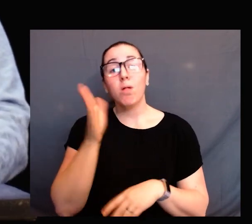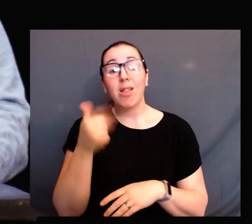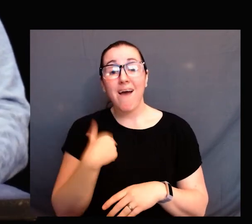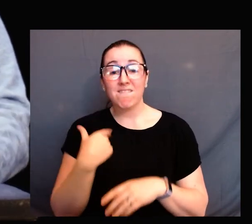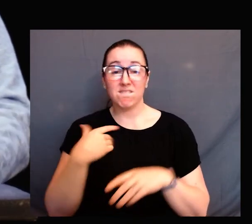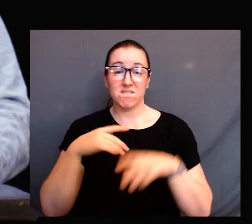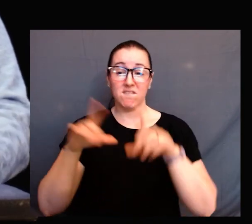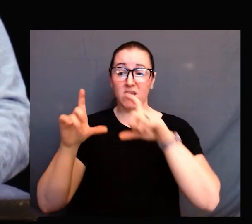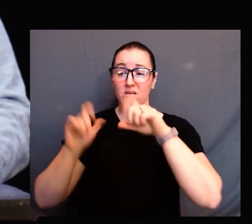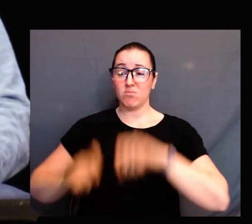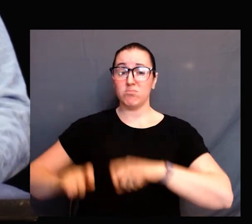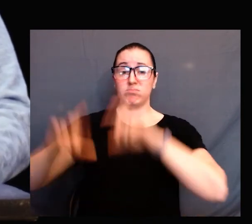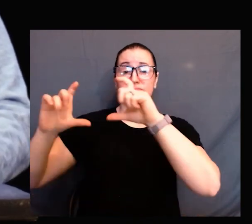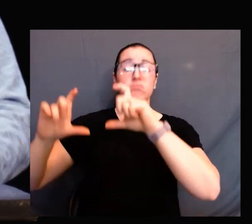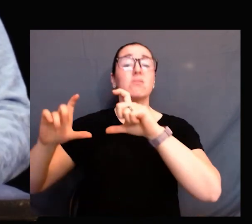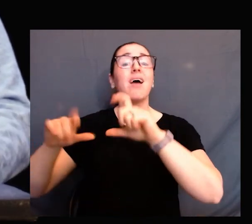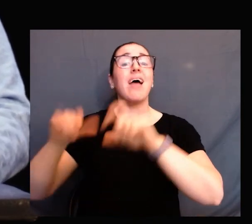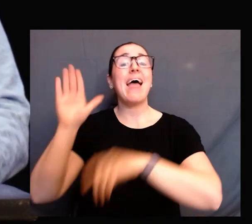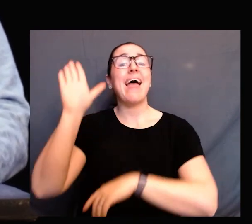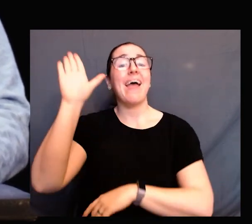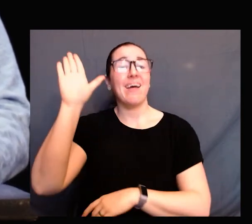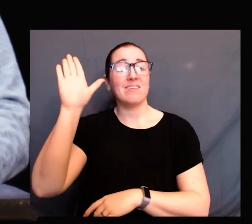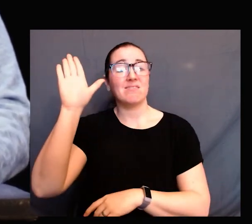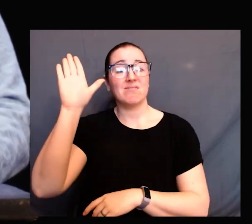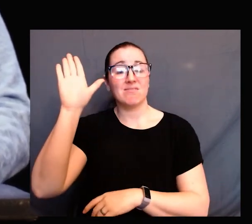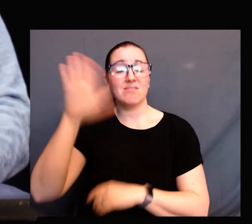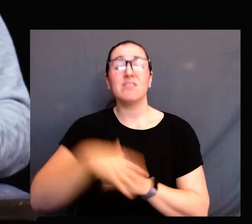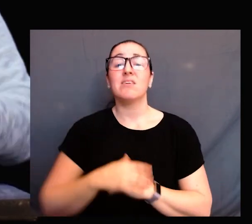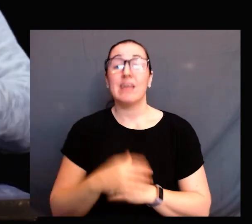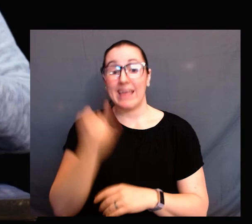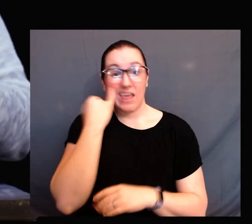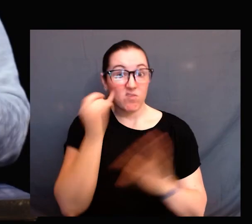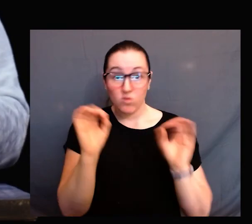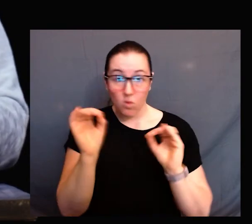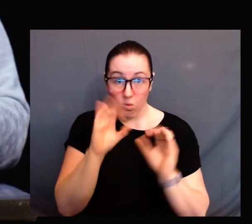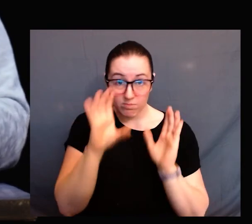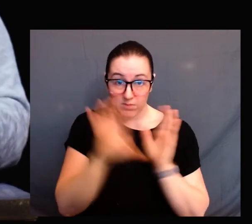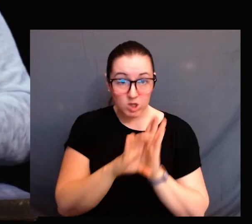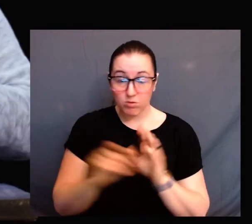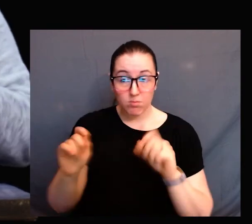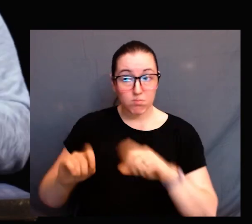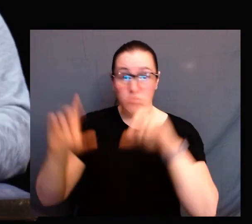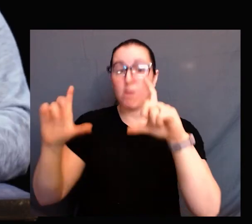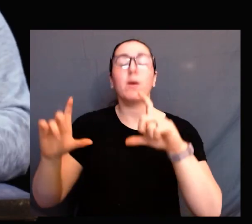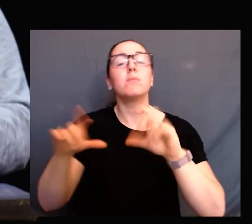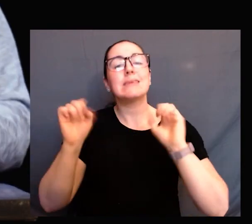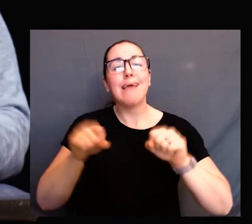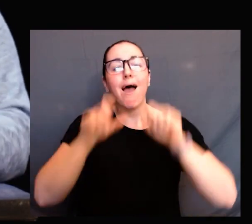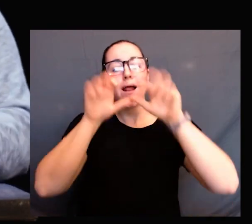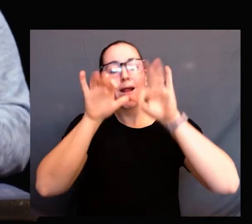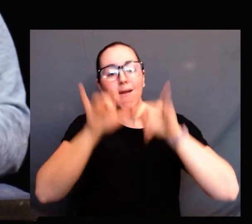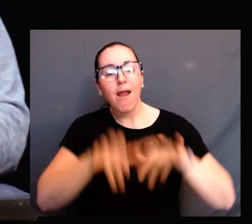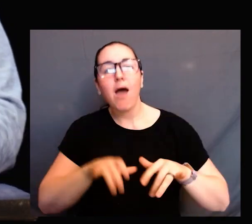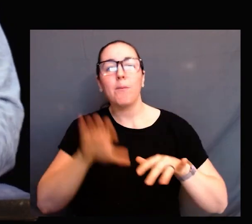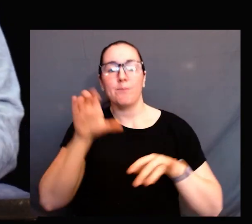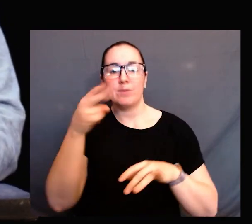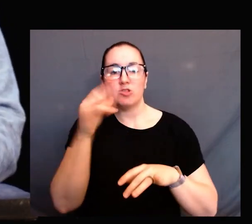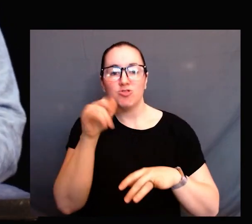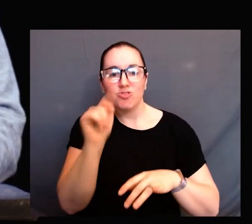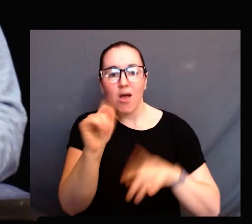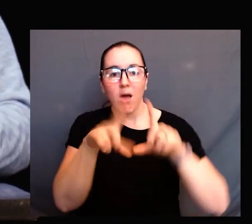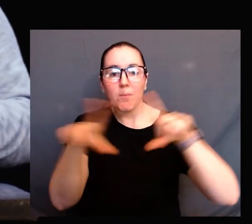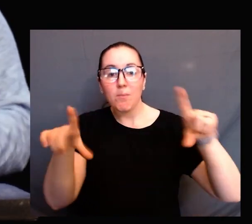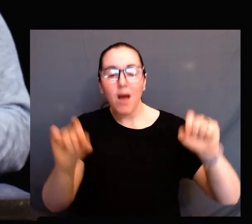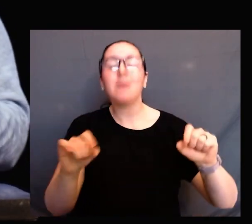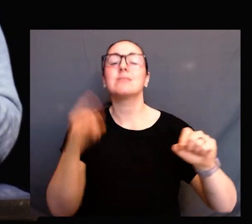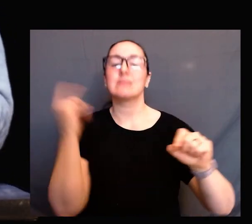screen. And if you click on that hand, you click on that button, or if there's no icon there, you have an opportunity to type a response into a